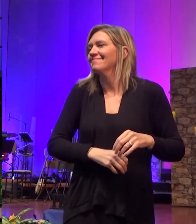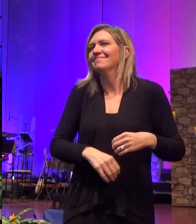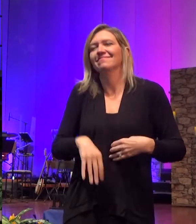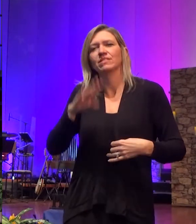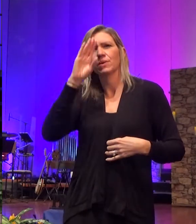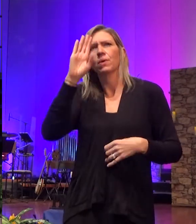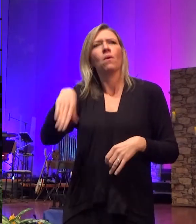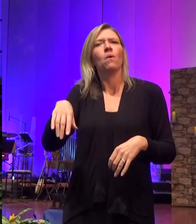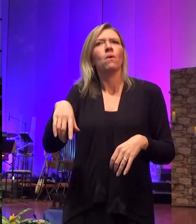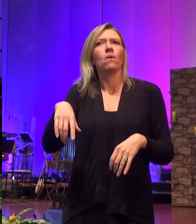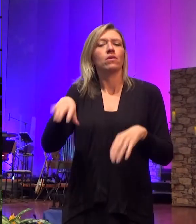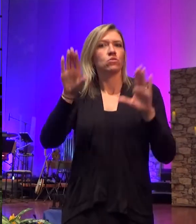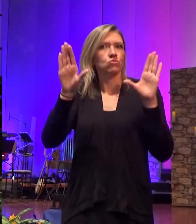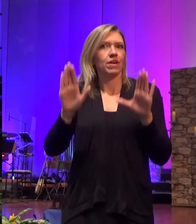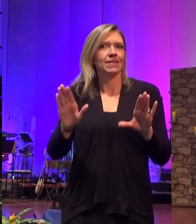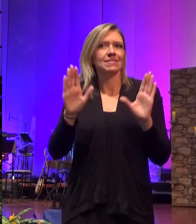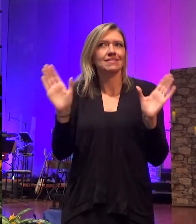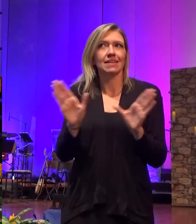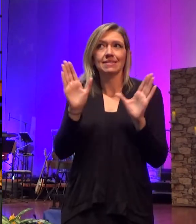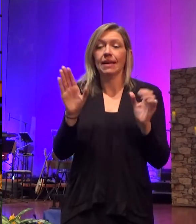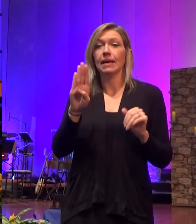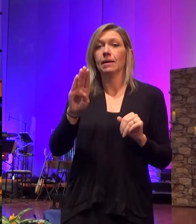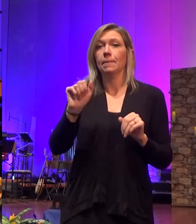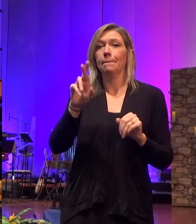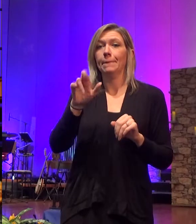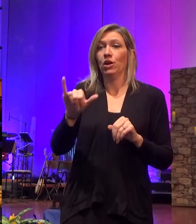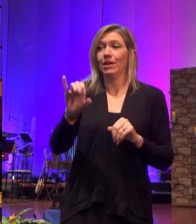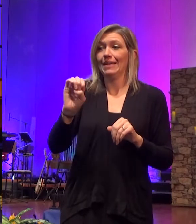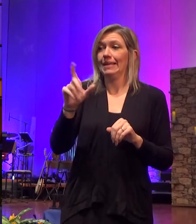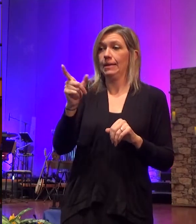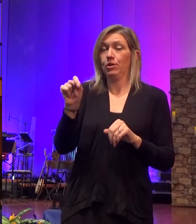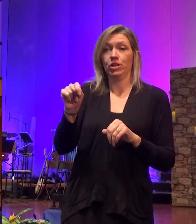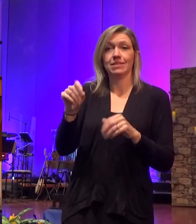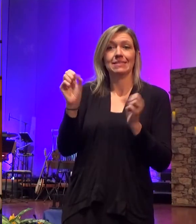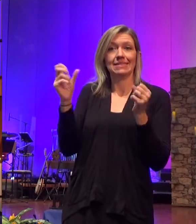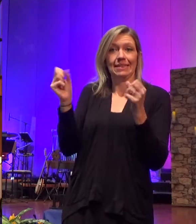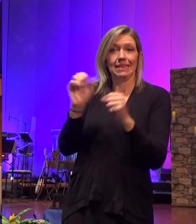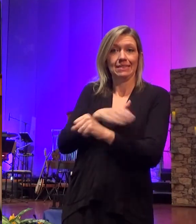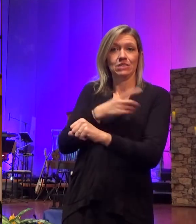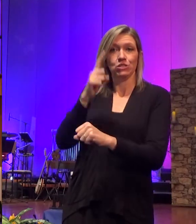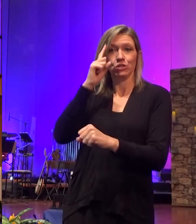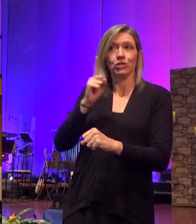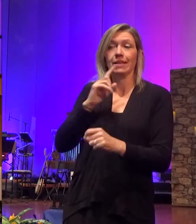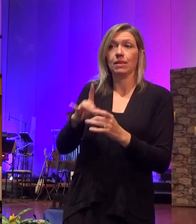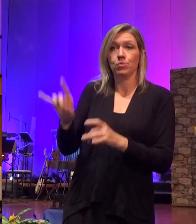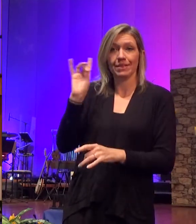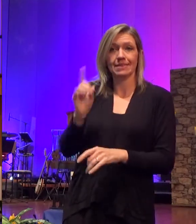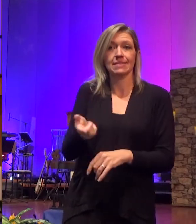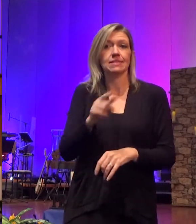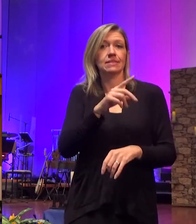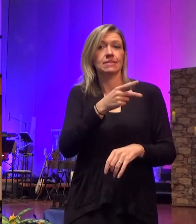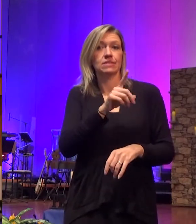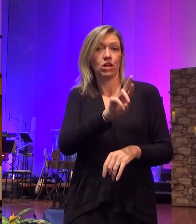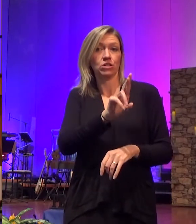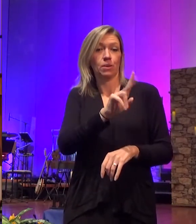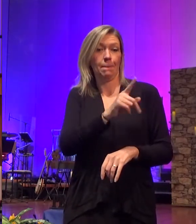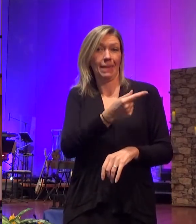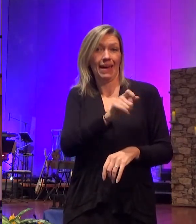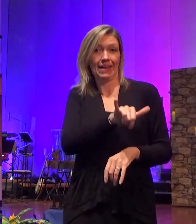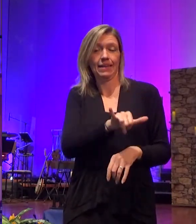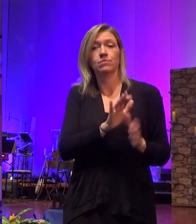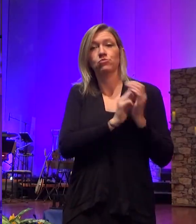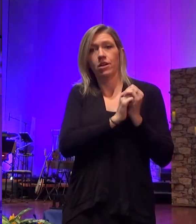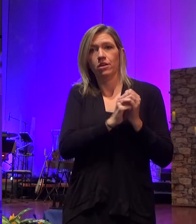You know, a great Sunday is when Barry Ebert sings Surely the Presence and Dr. Patty Lukenbach gives us a prayer. So let's have it now.